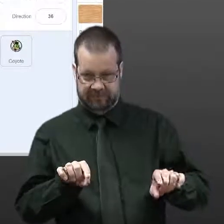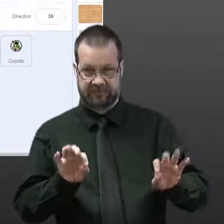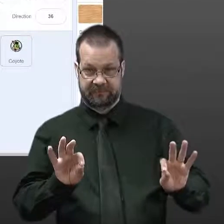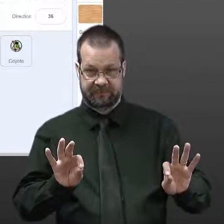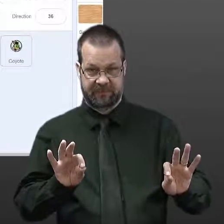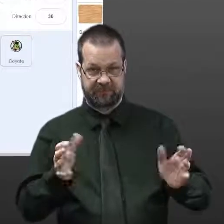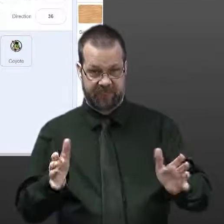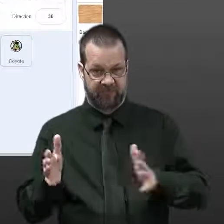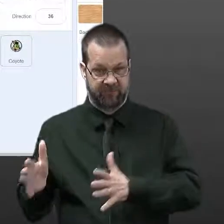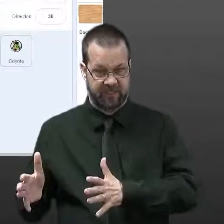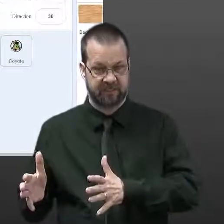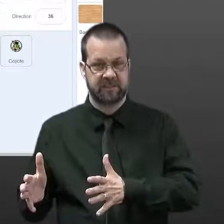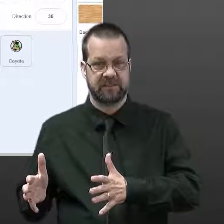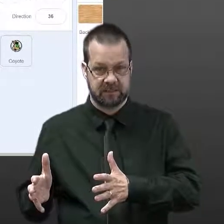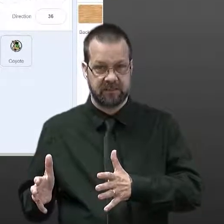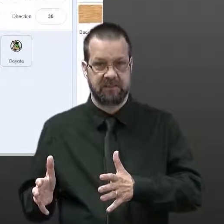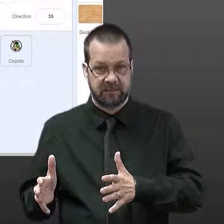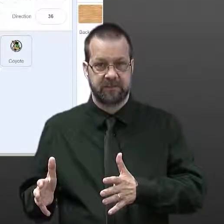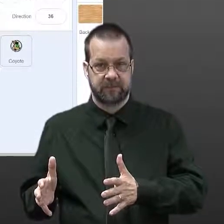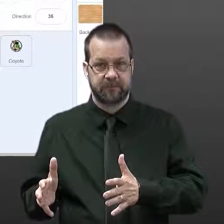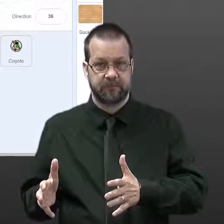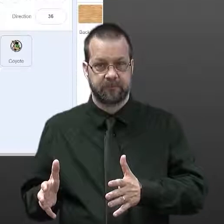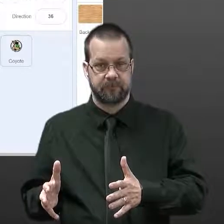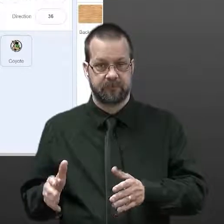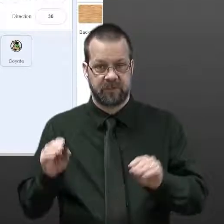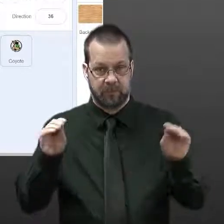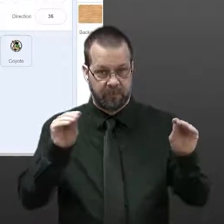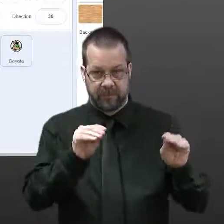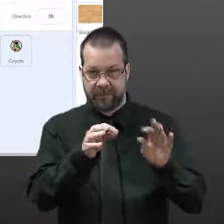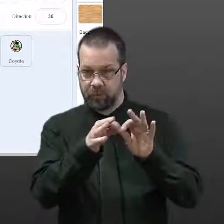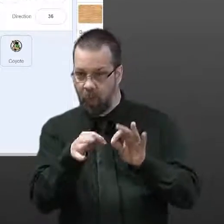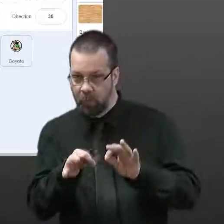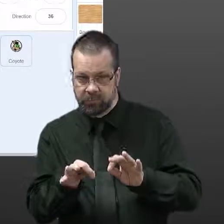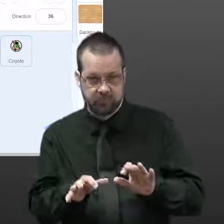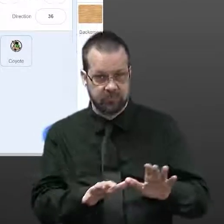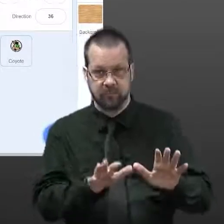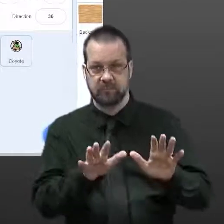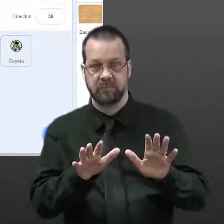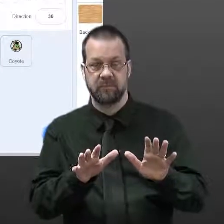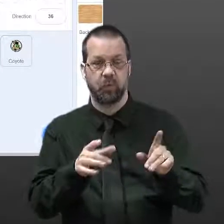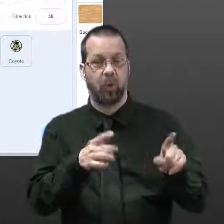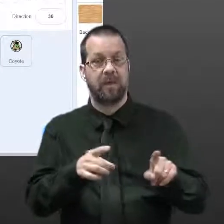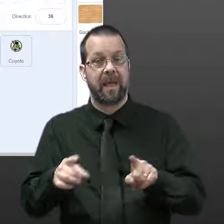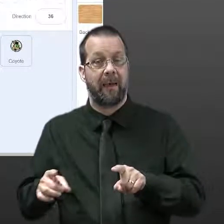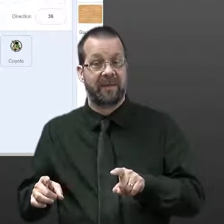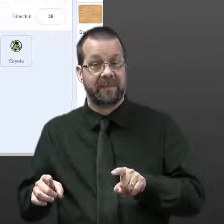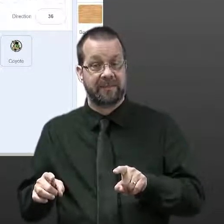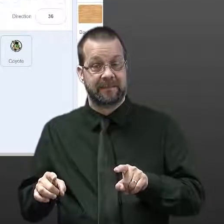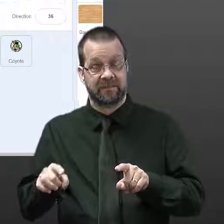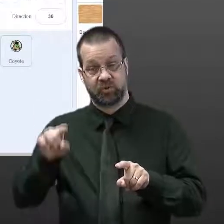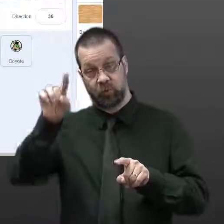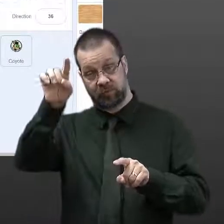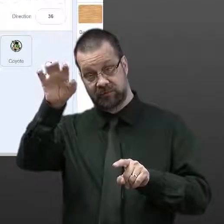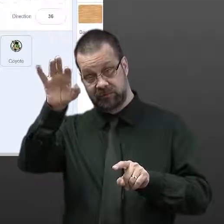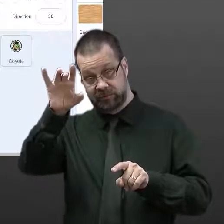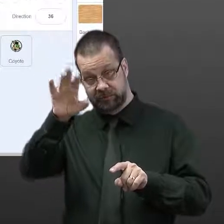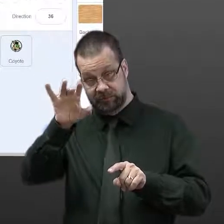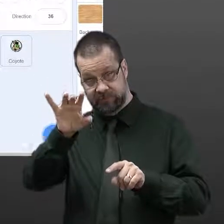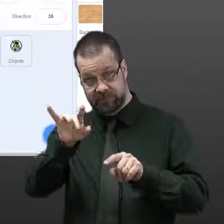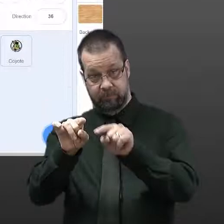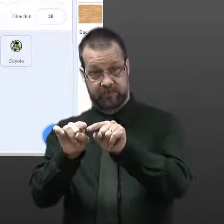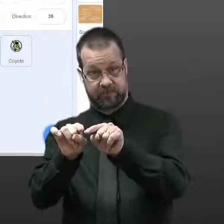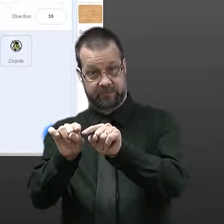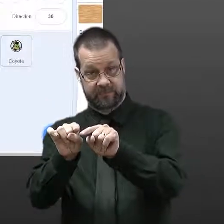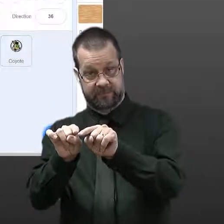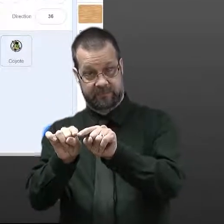functions defined. Here we made new blocks and put a bunch of code in them. So what's happening here is whenever the